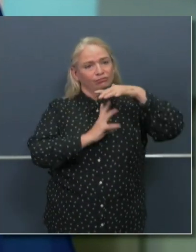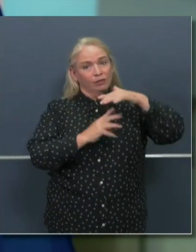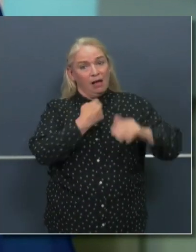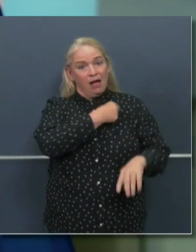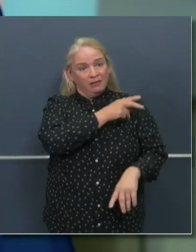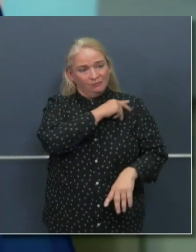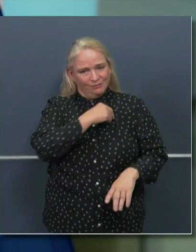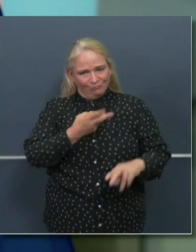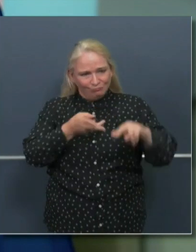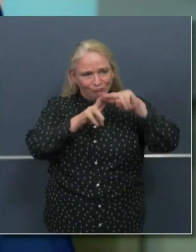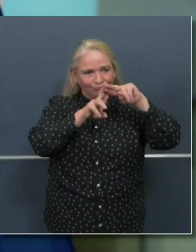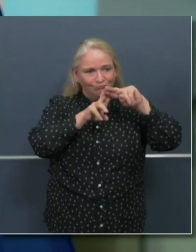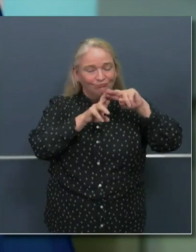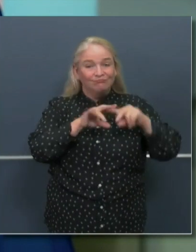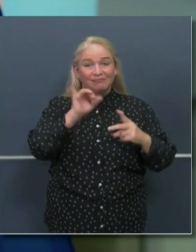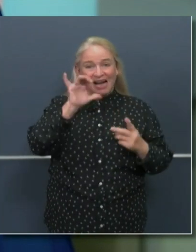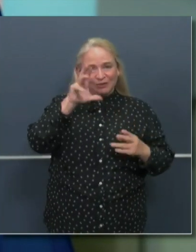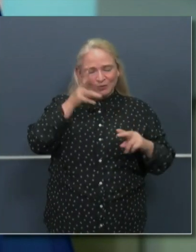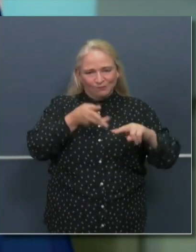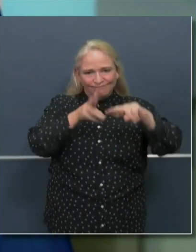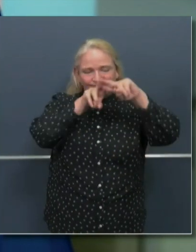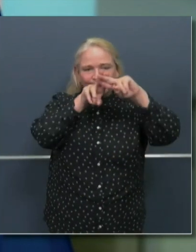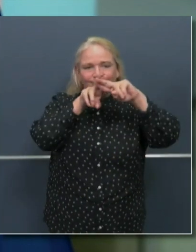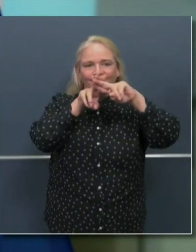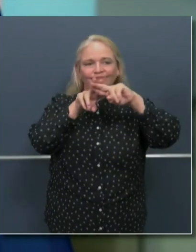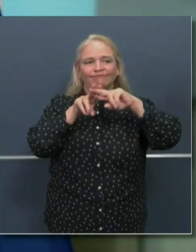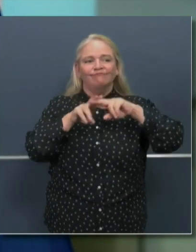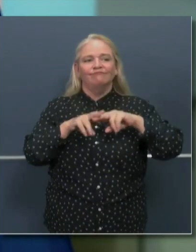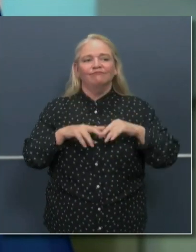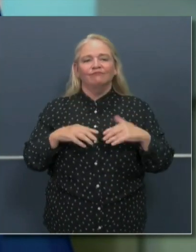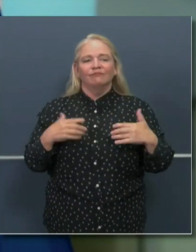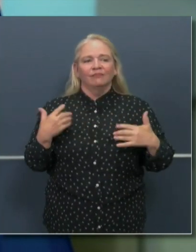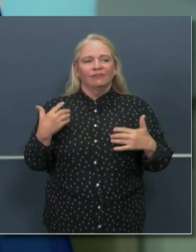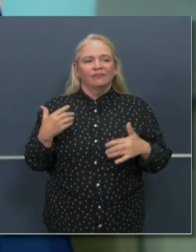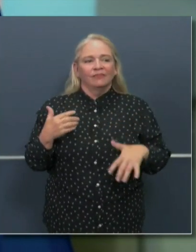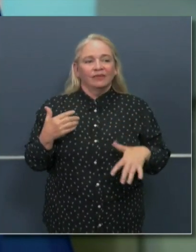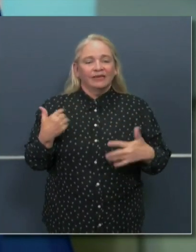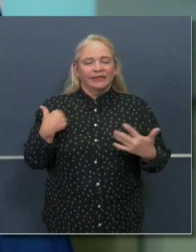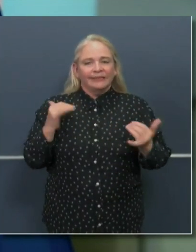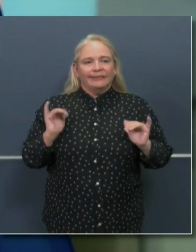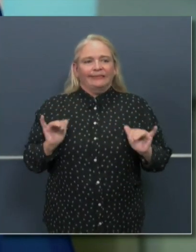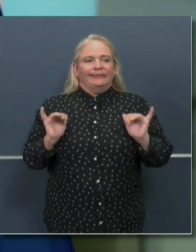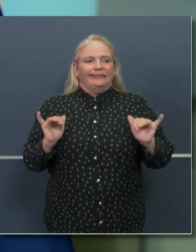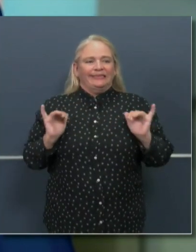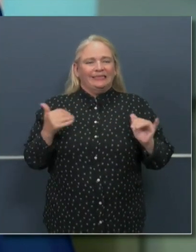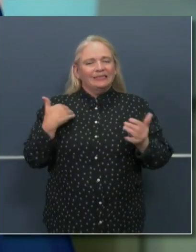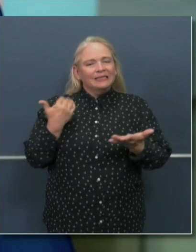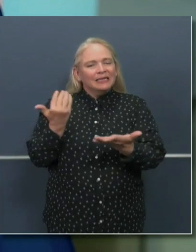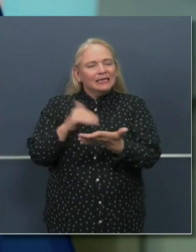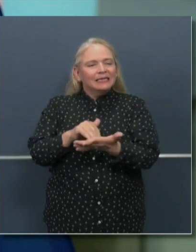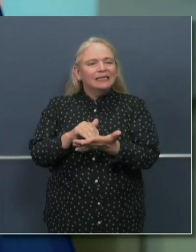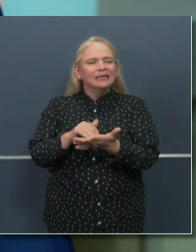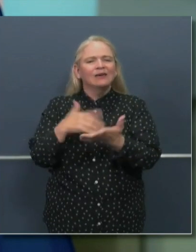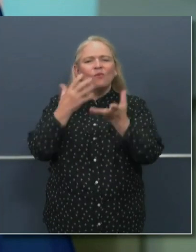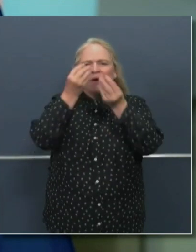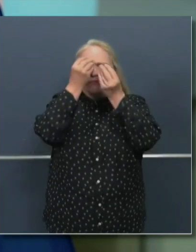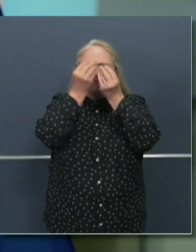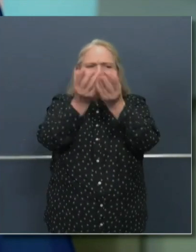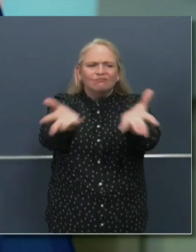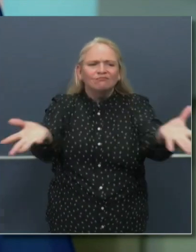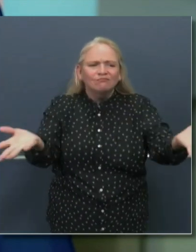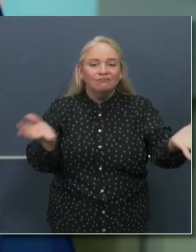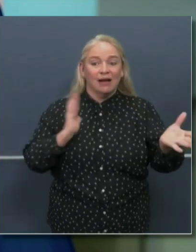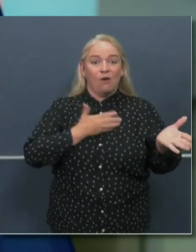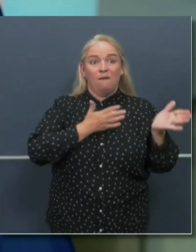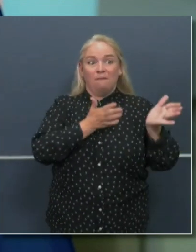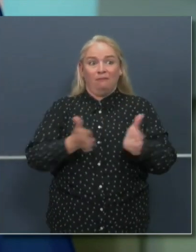ICU rates increasing in the state of California, I thought it was an opportunity to once again share with you our preparedness plans in this